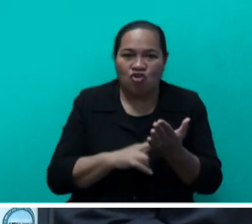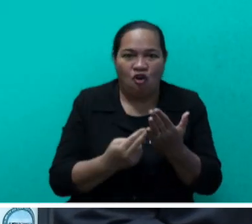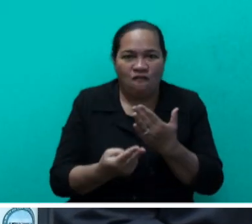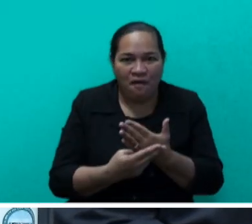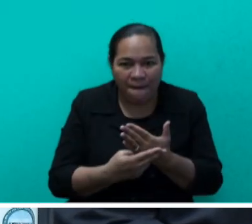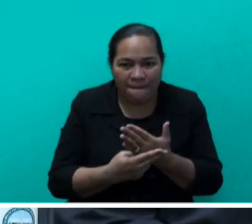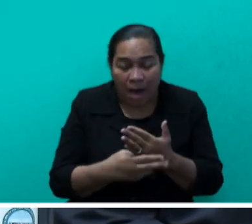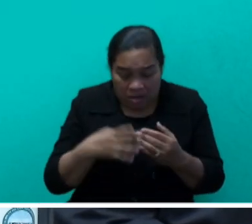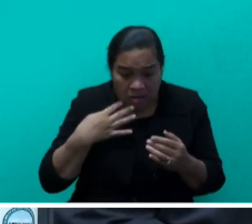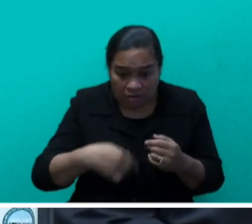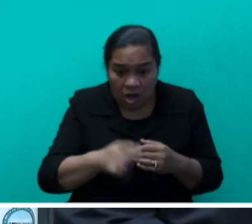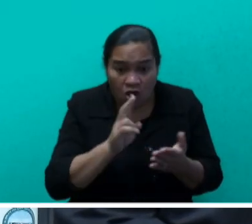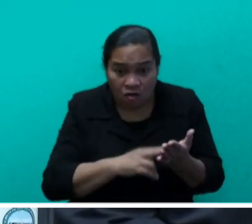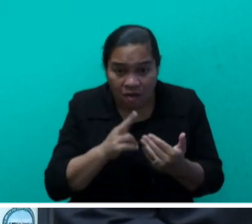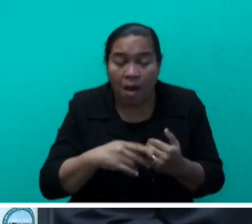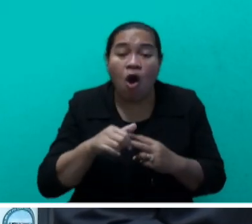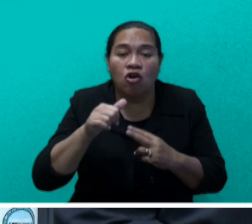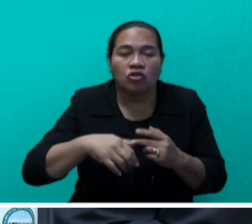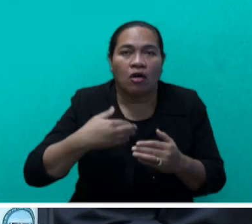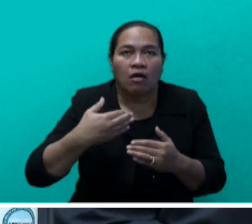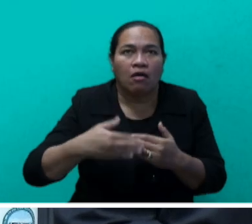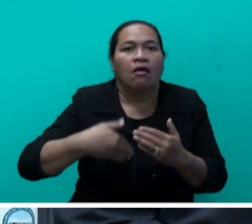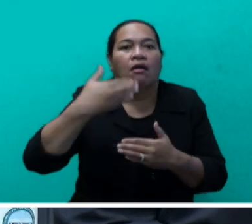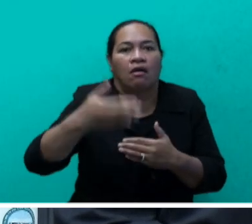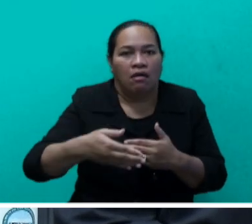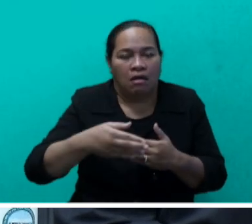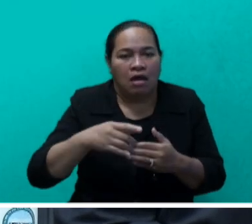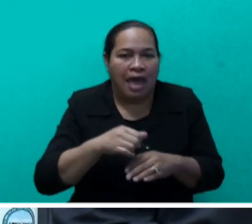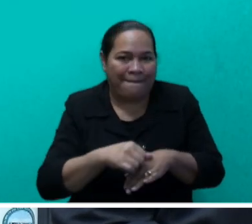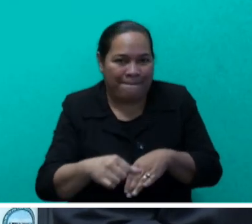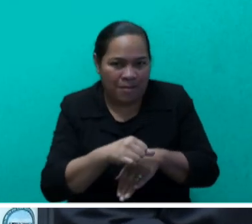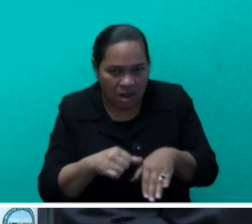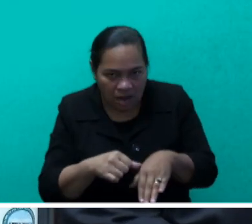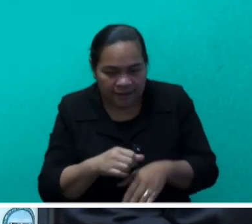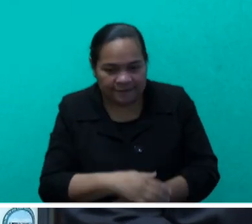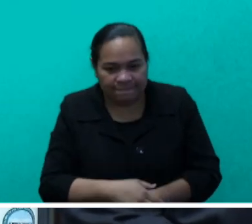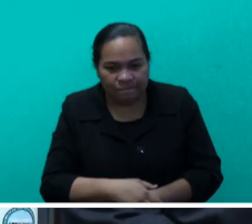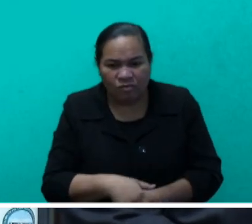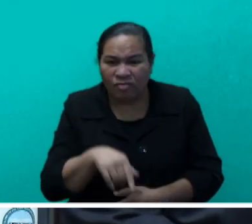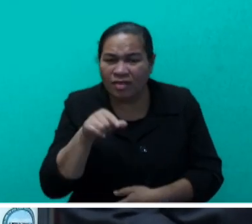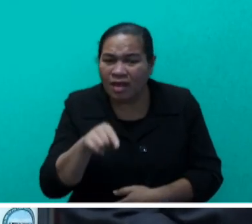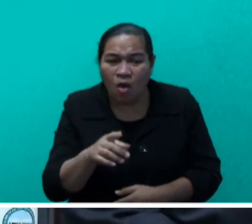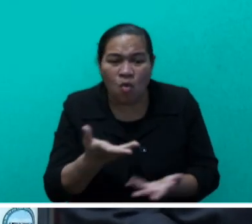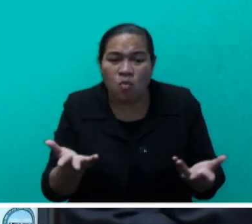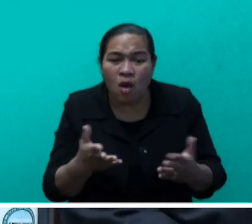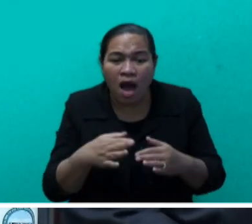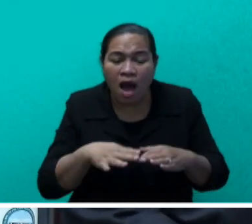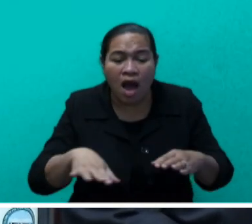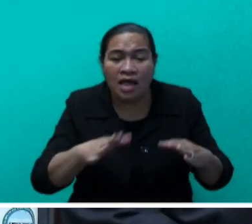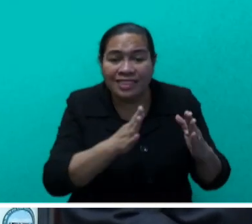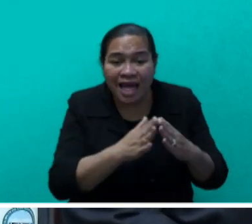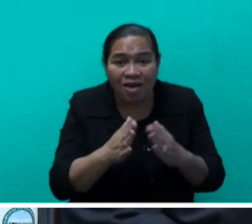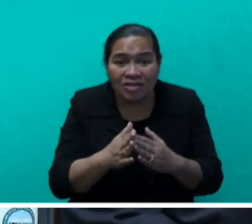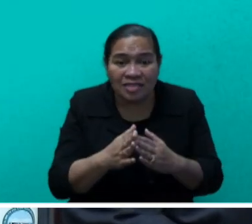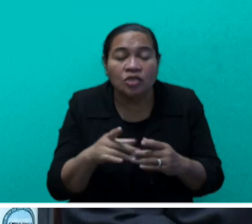in April the following year. Mr. Speaker, sir, the operations include areas relevant to town operations, such